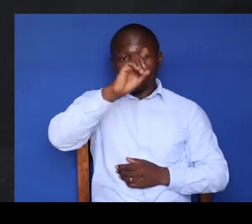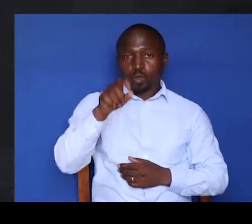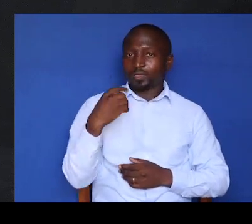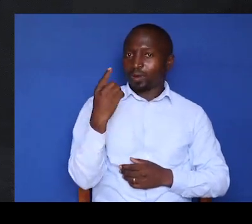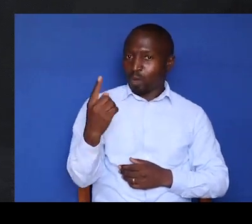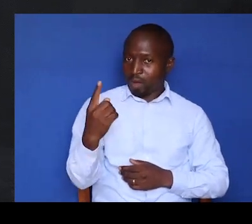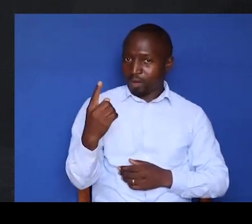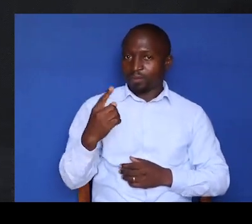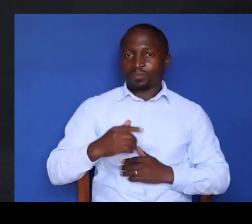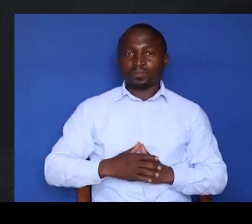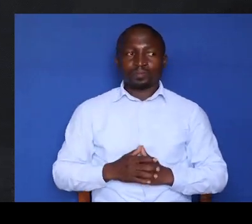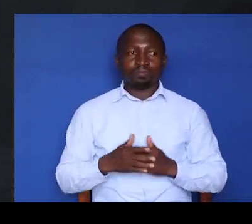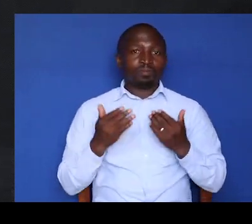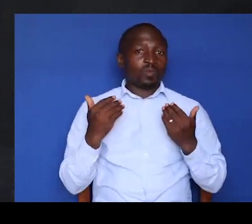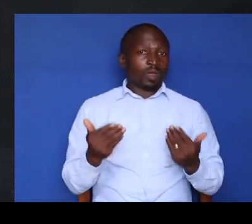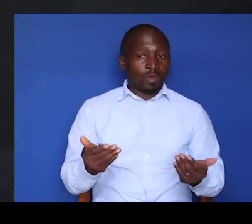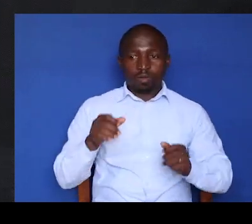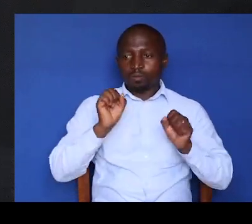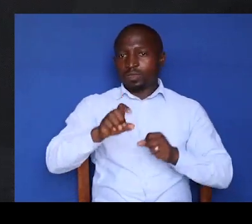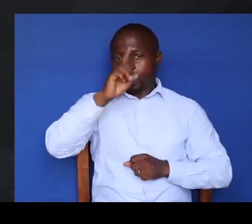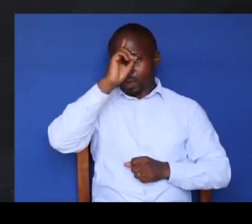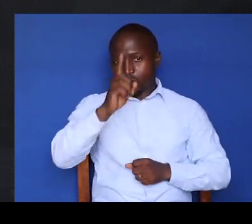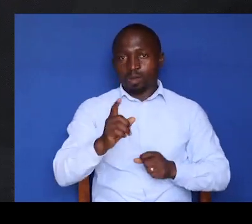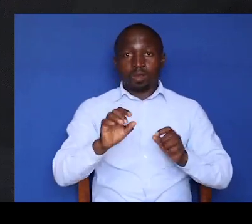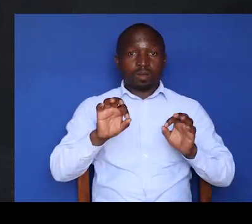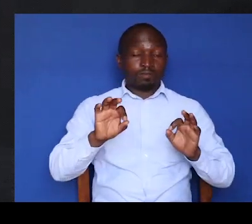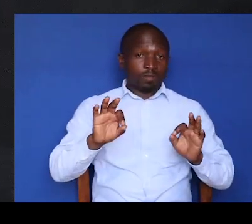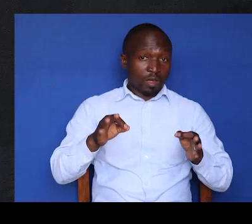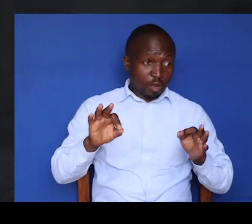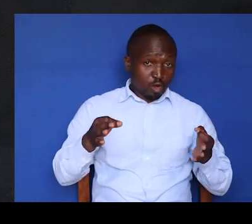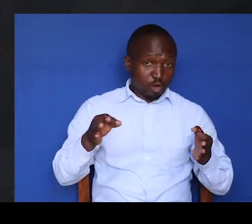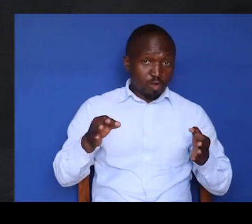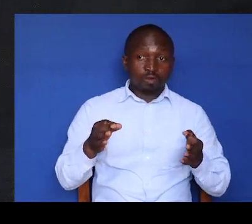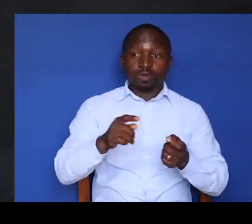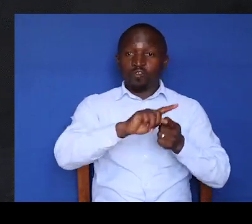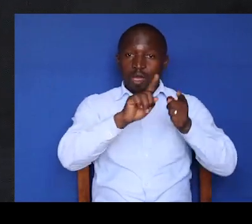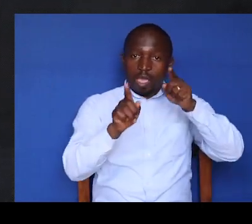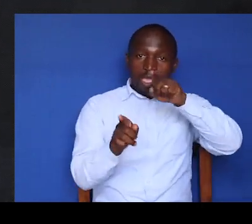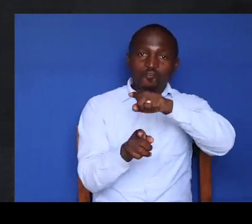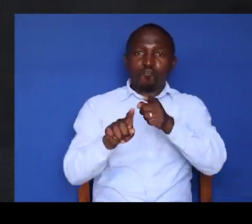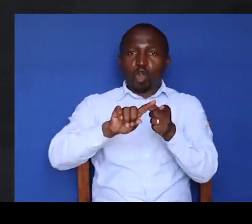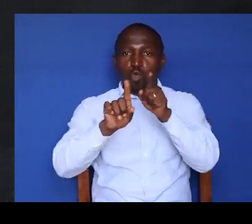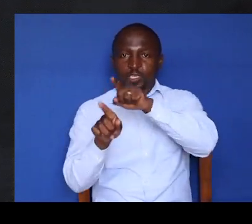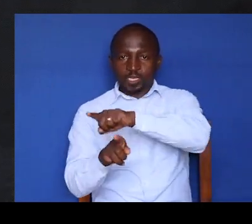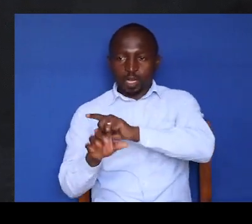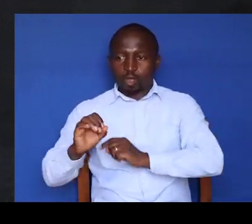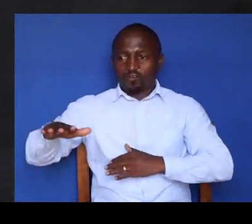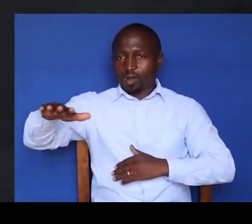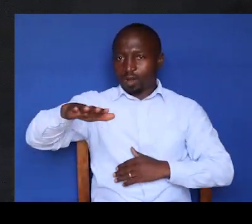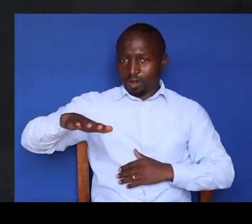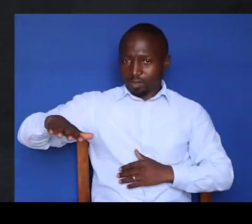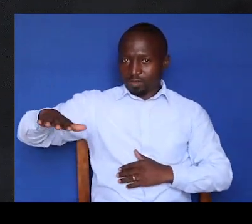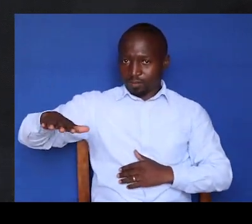that. So now we have to understand the way how that makes evolution of landscape. To